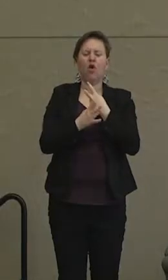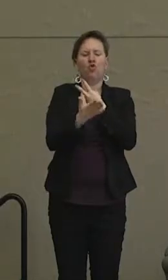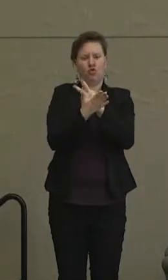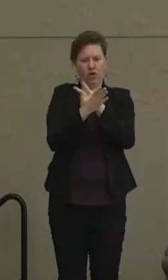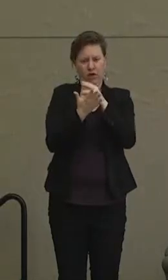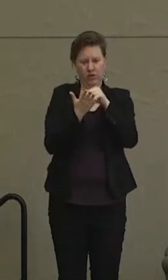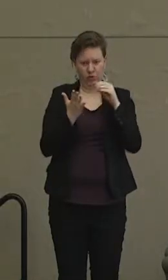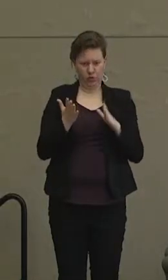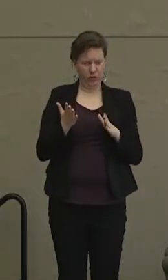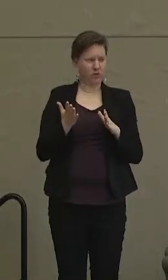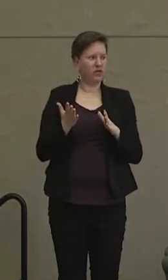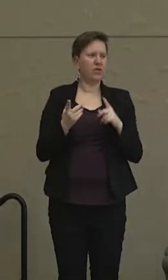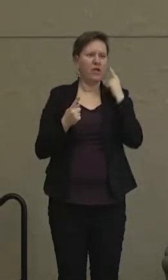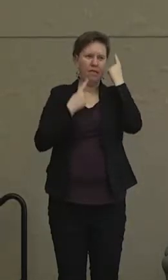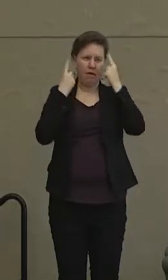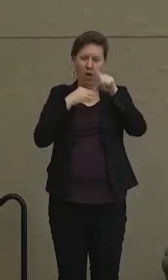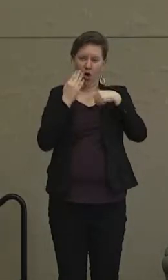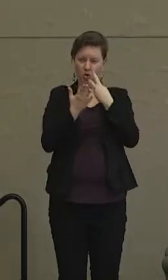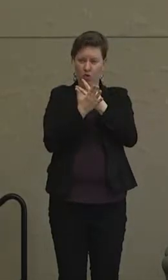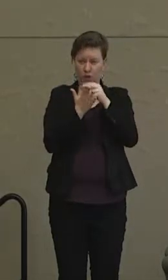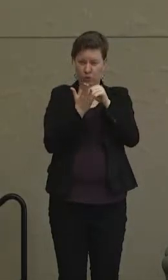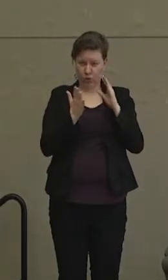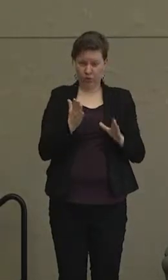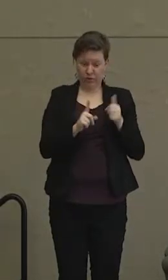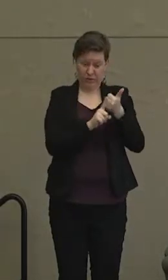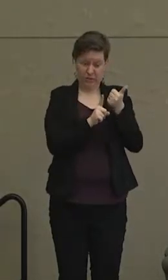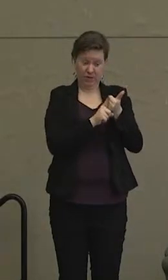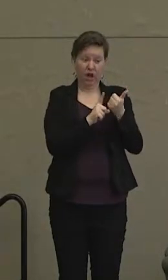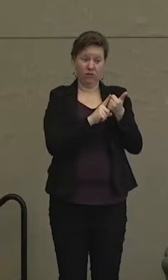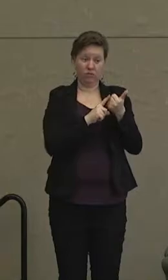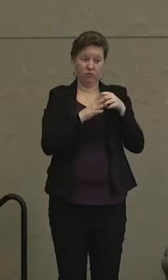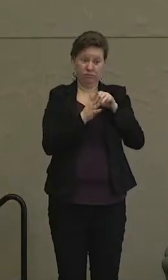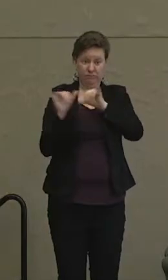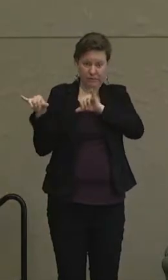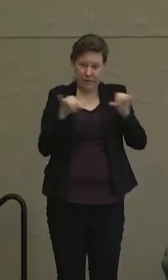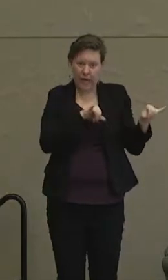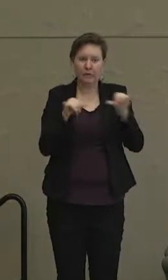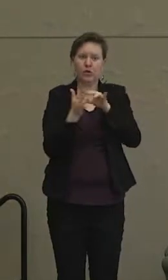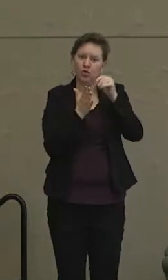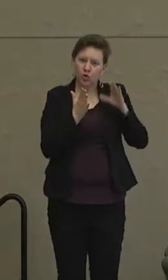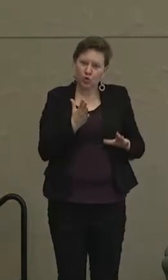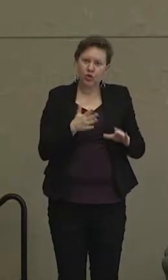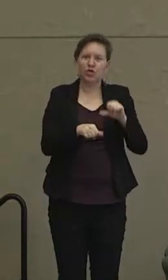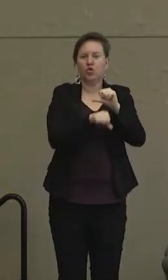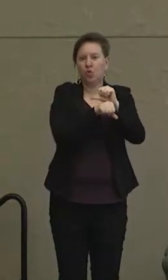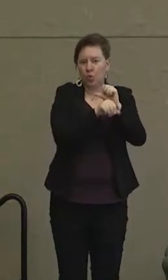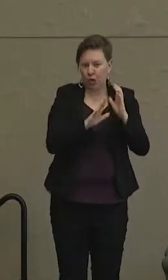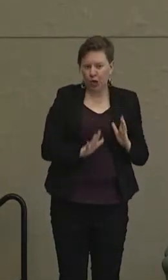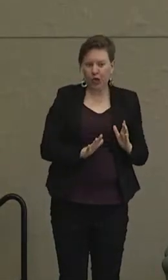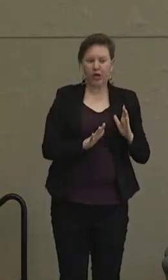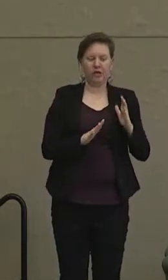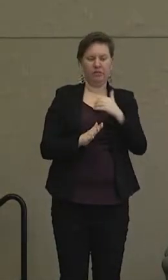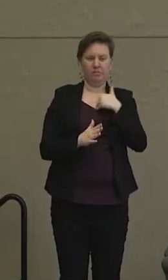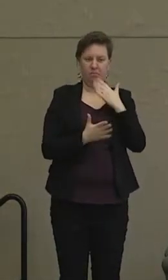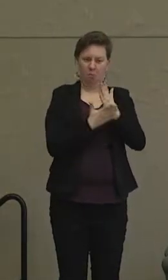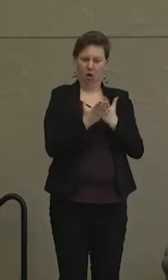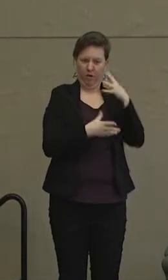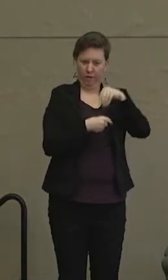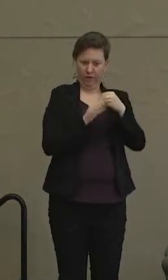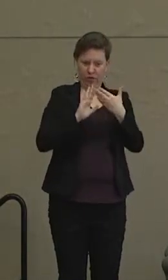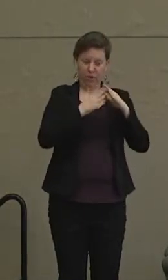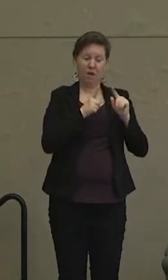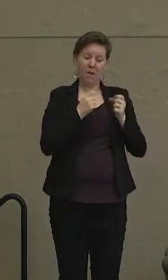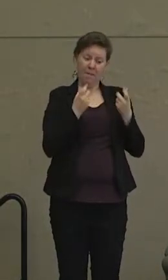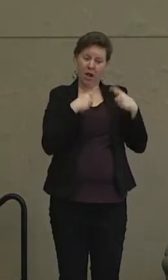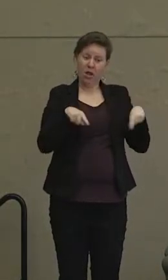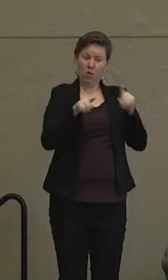So thinking about graduate students as students, as workers, as members of communities, but also who, many of whom